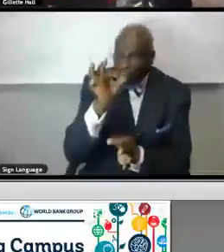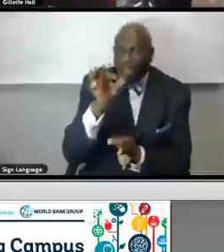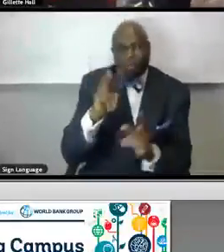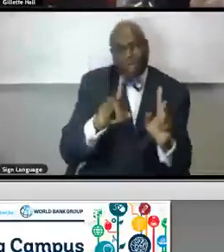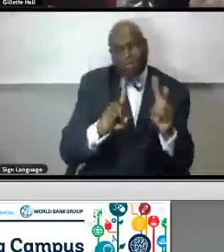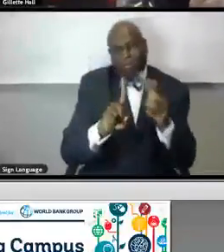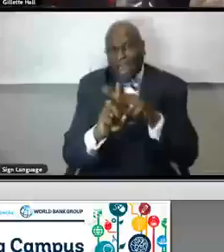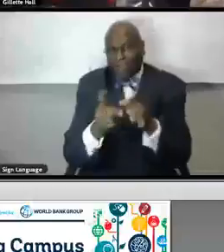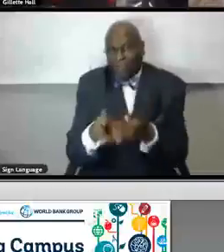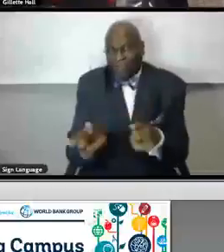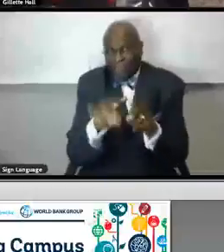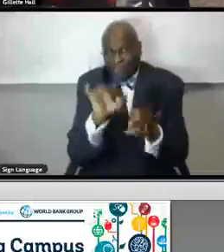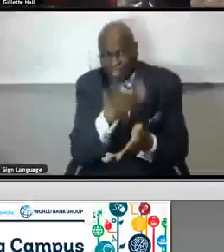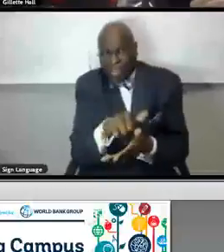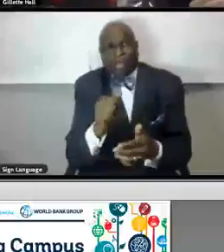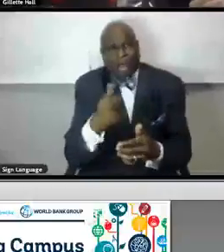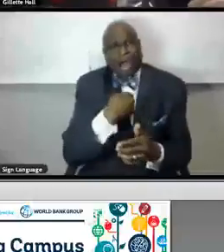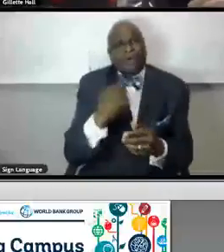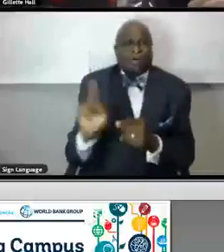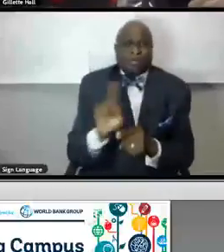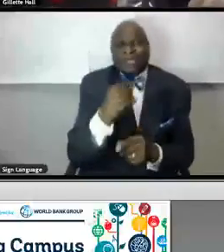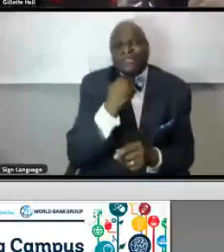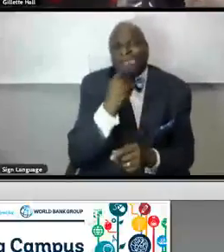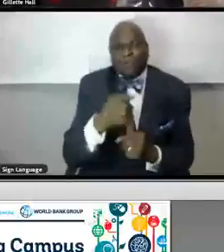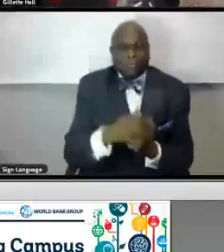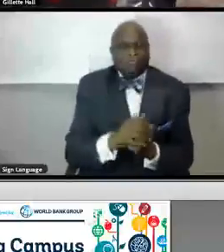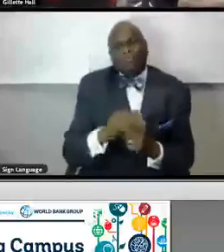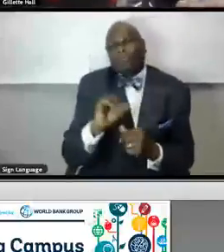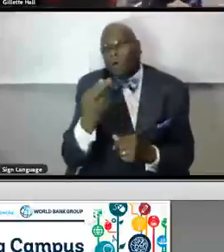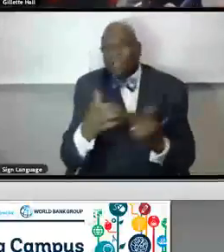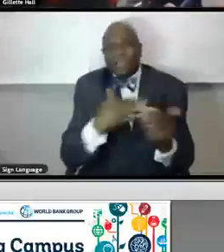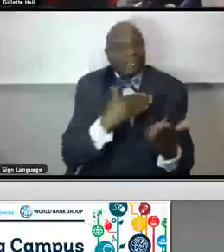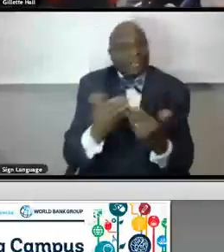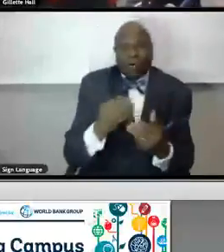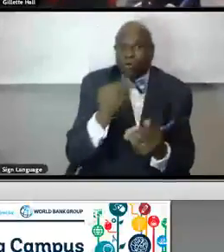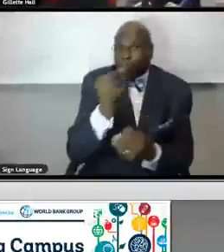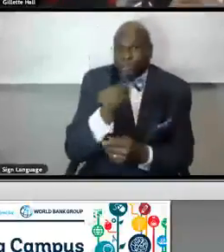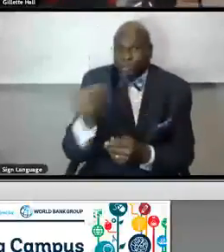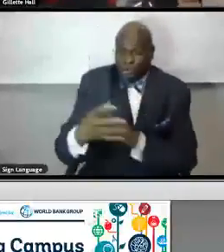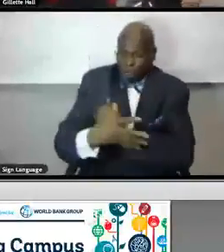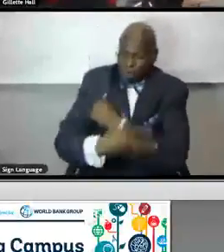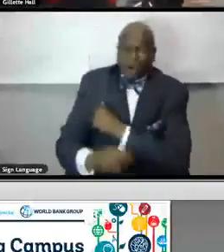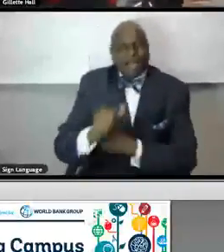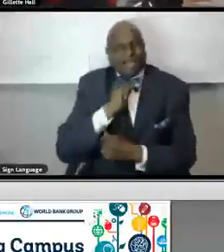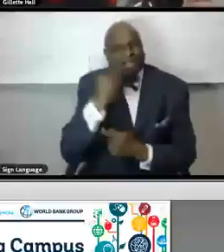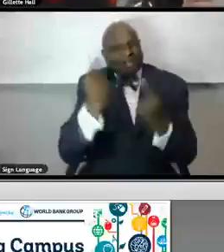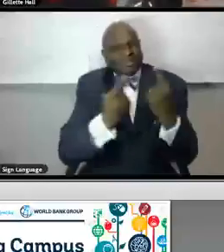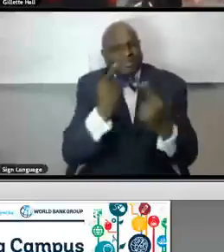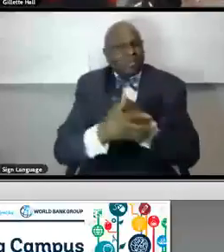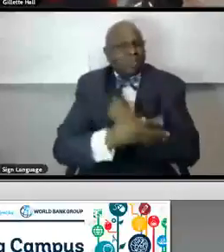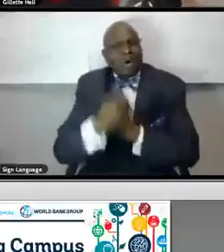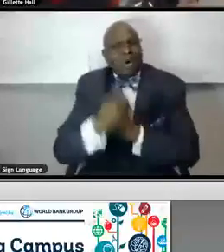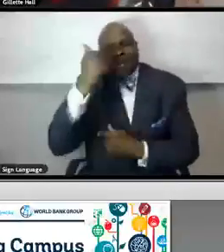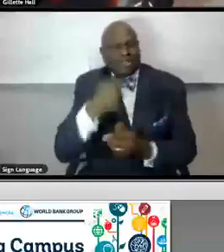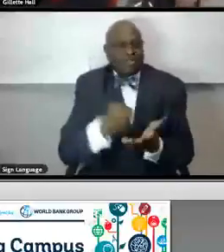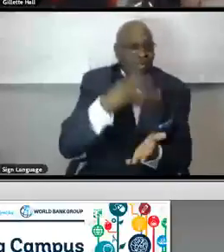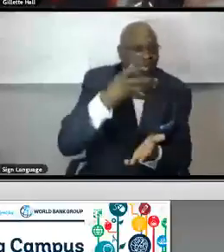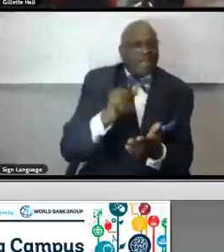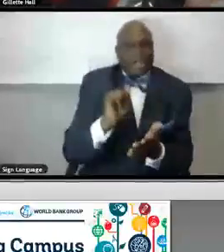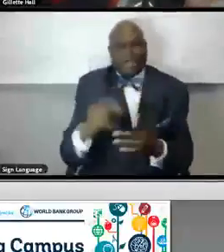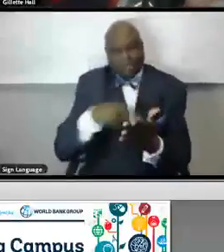some value to that, then I'm going to come and tell you, oh, even though they're materially poor, let's not consider them poor because they're rich, and we'll